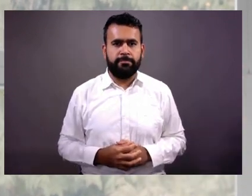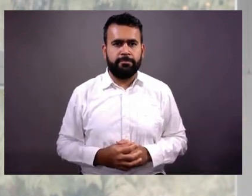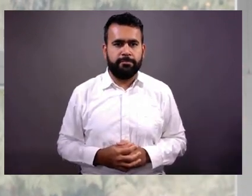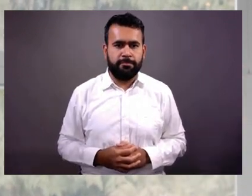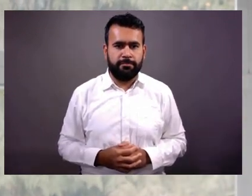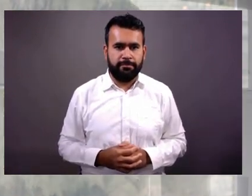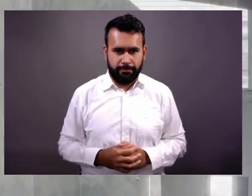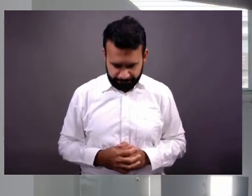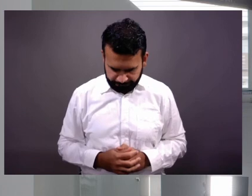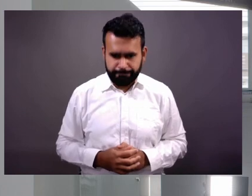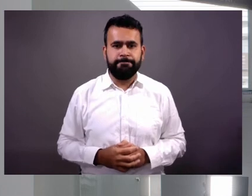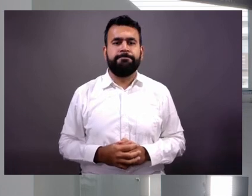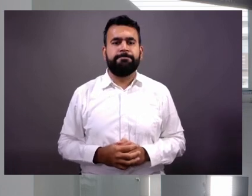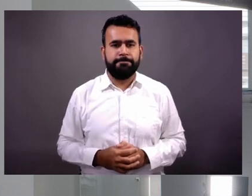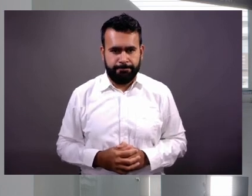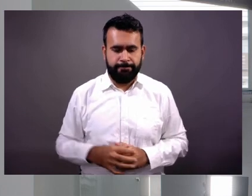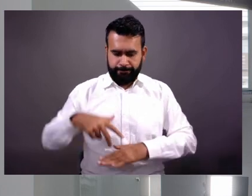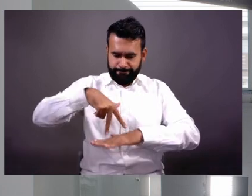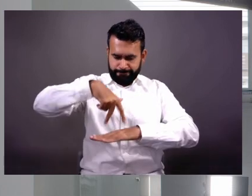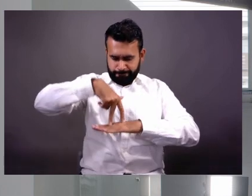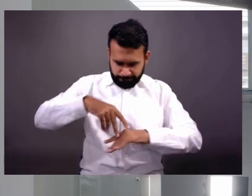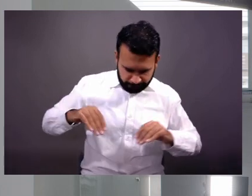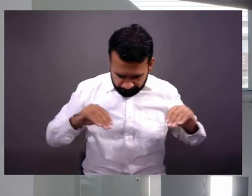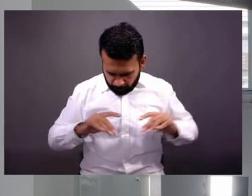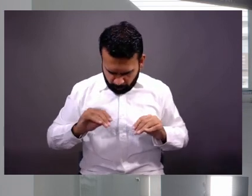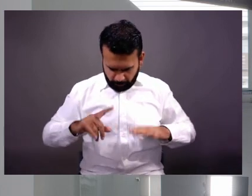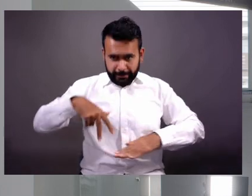boom, and boom. Find your groove.